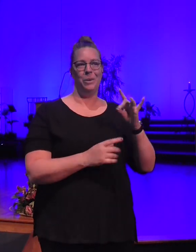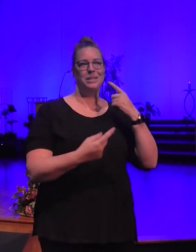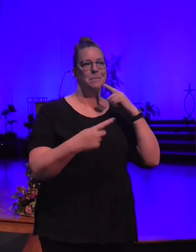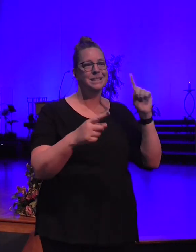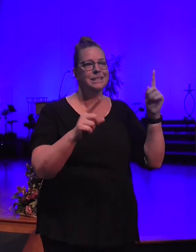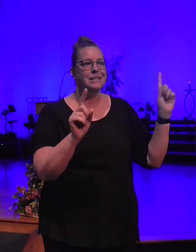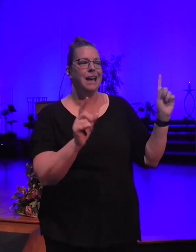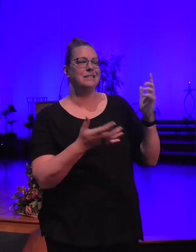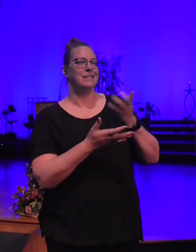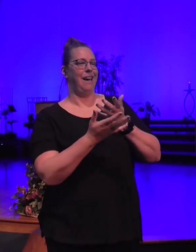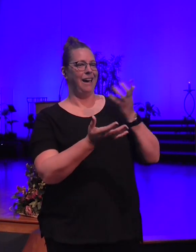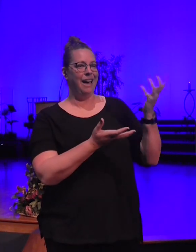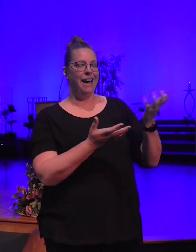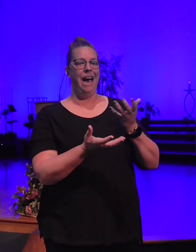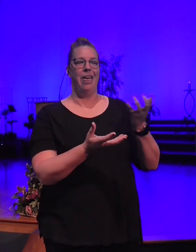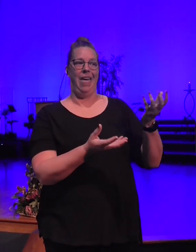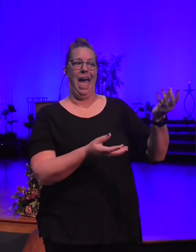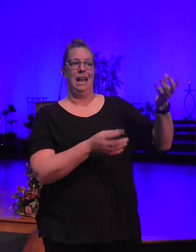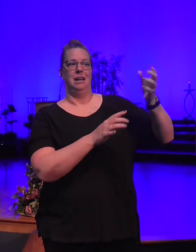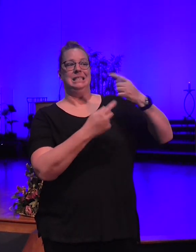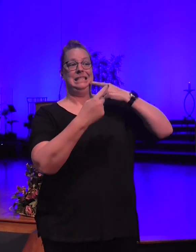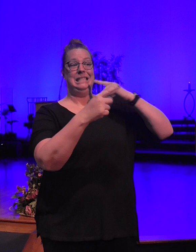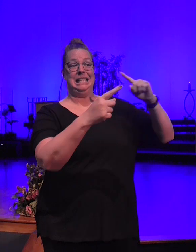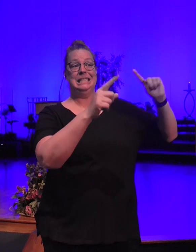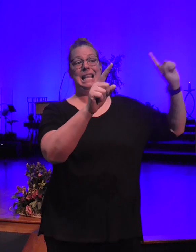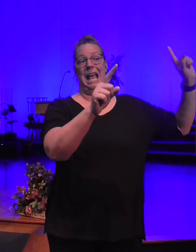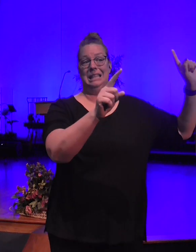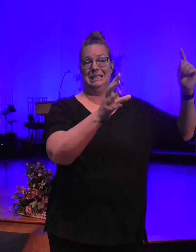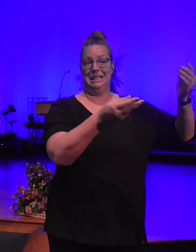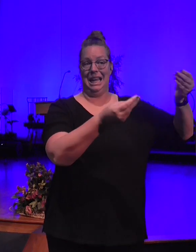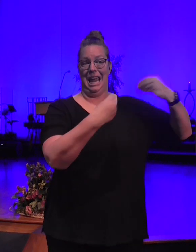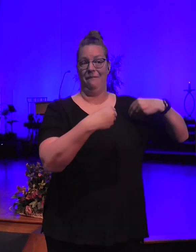that success gave me some self-confidence.